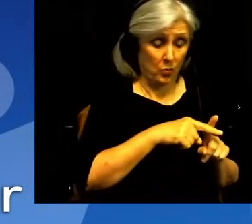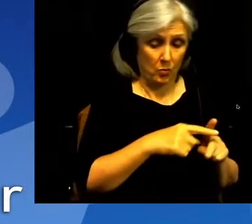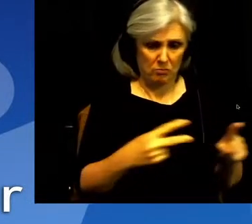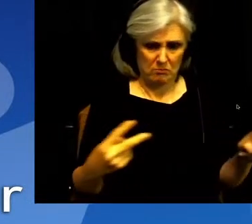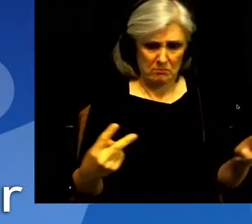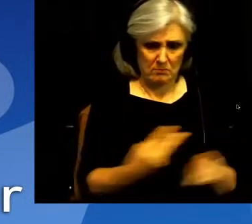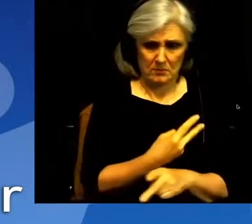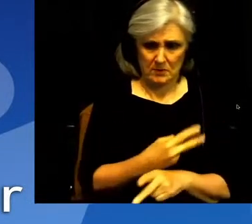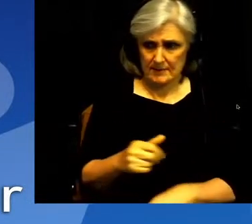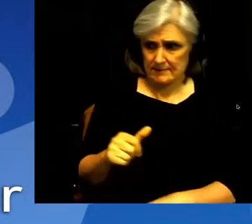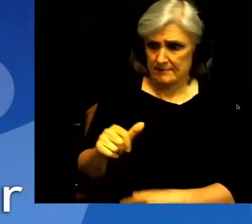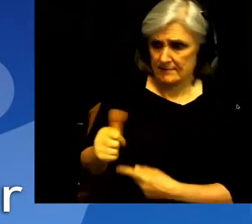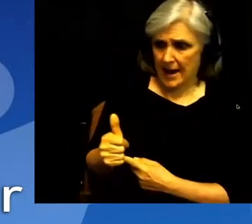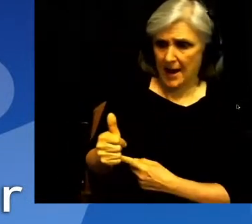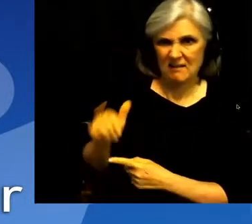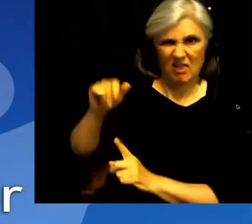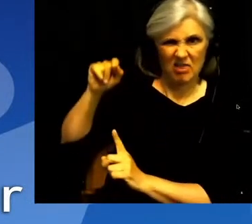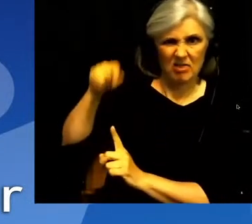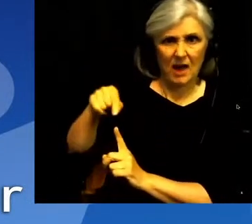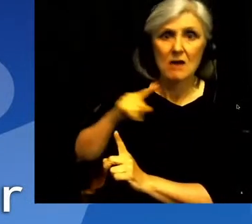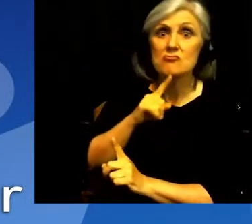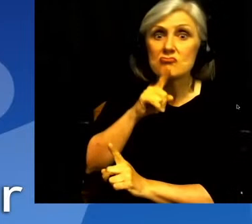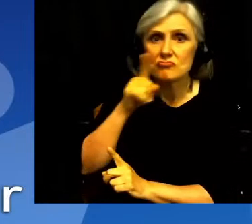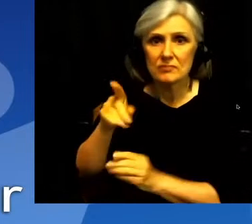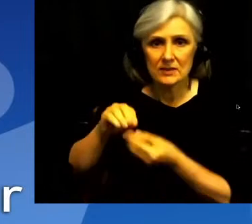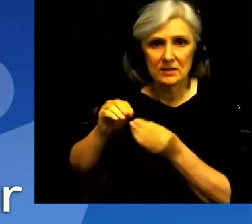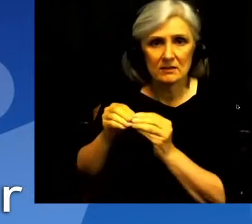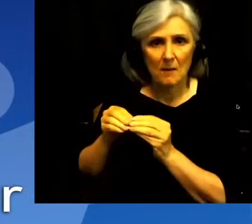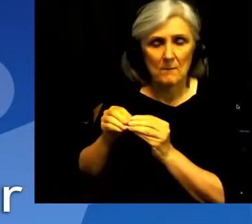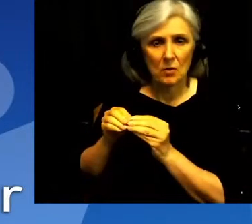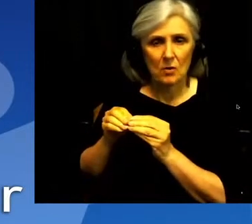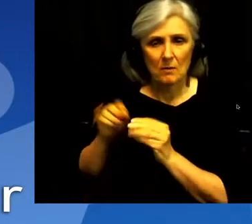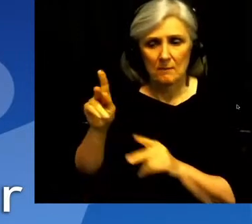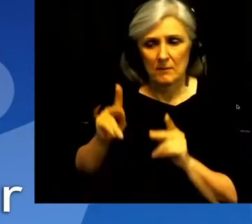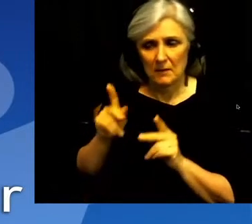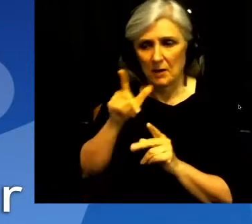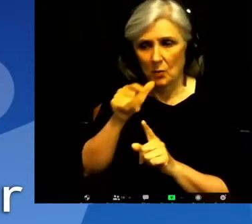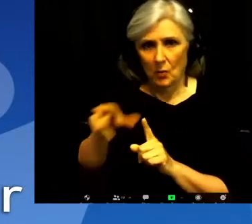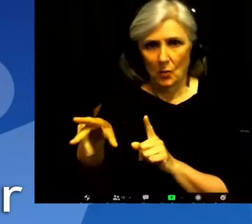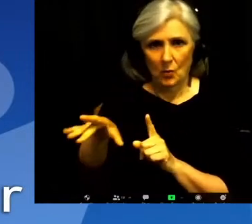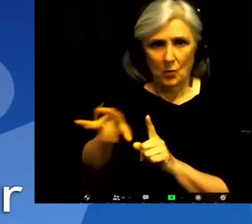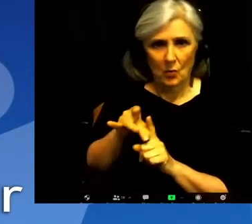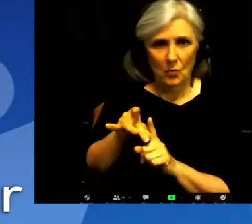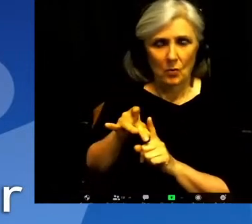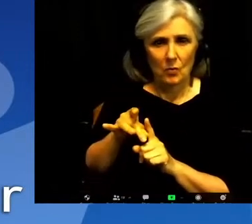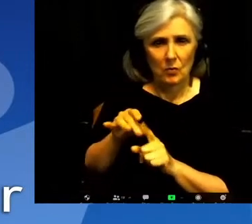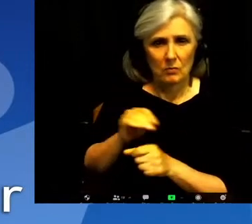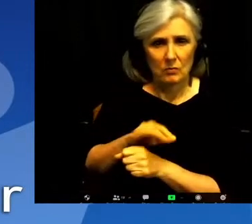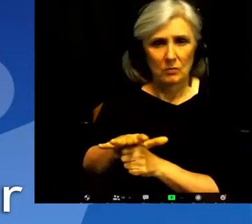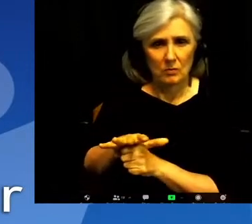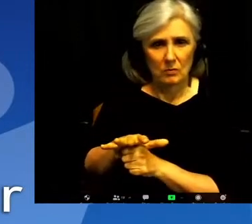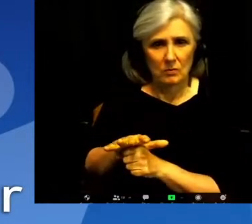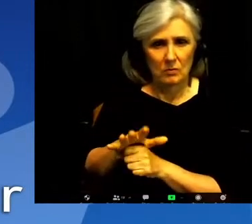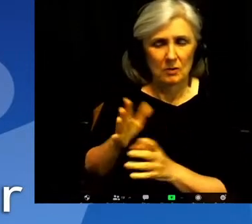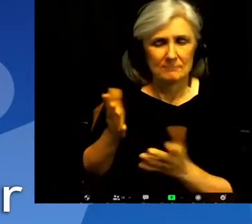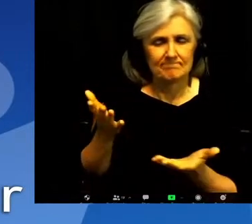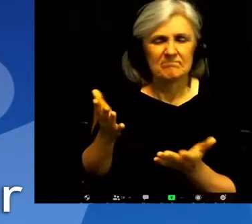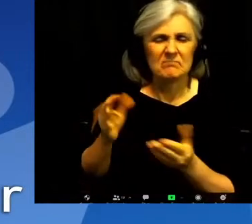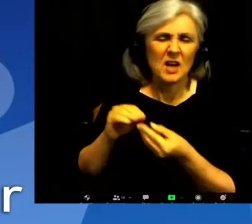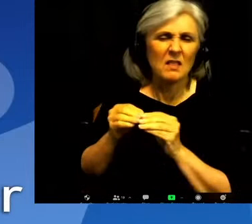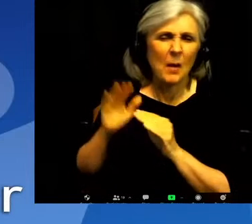of infections. If it's not that high anymore, what's your estimate of the percentage